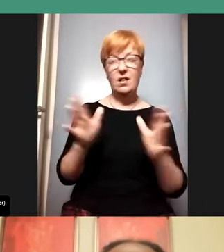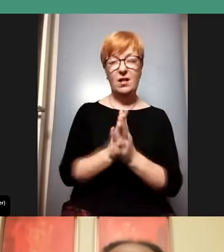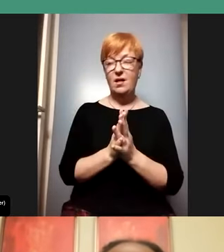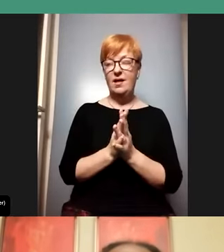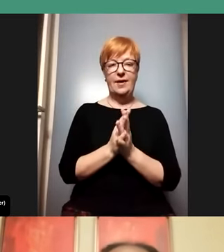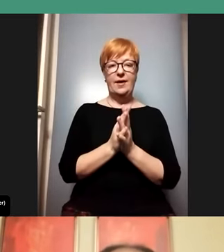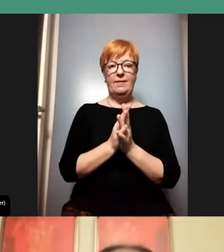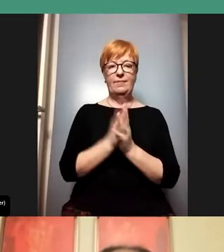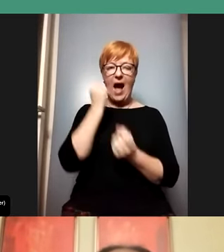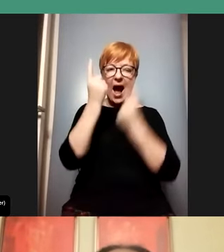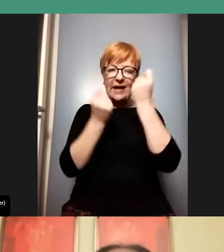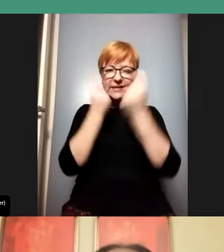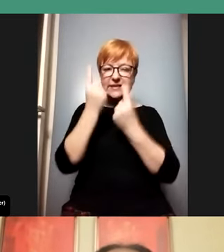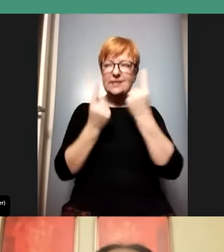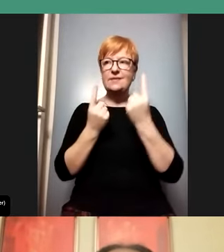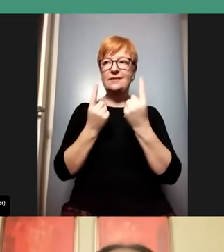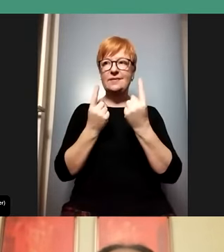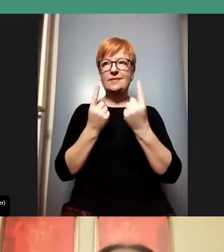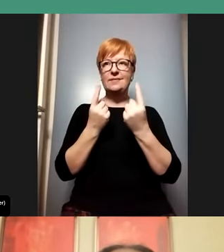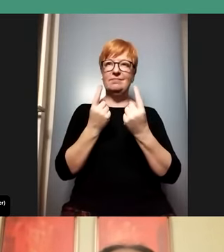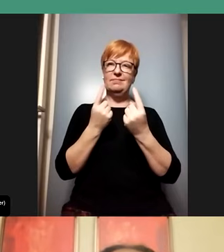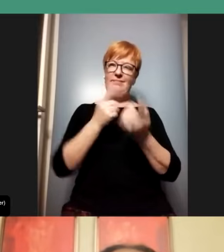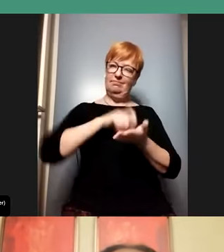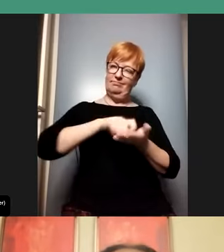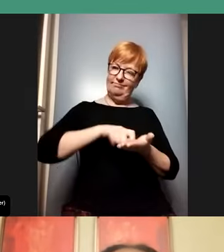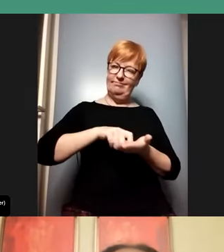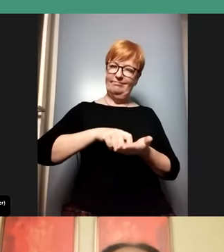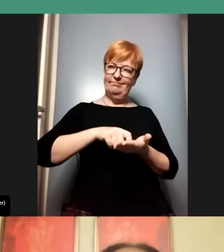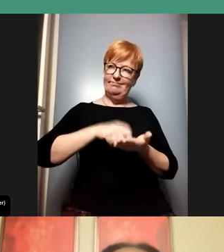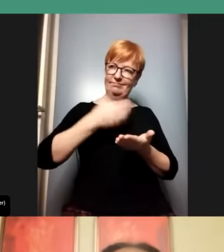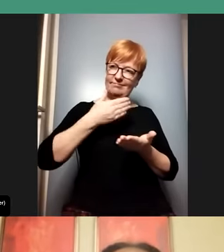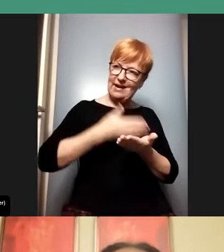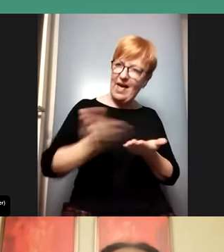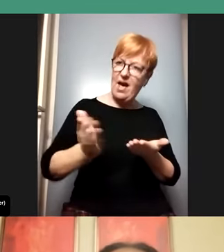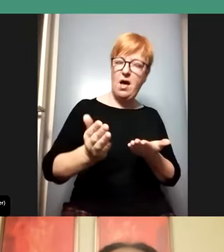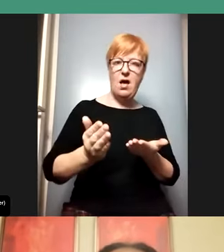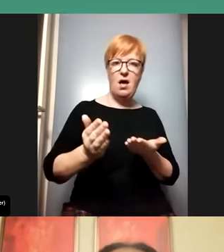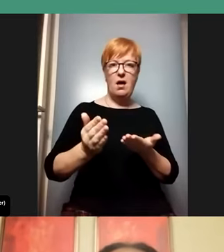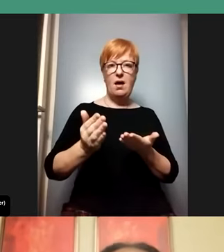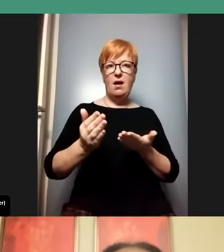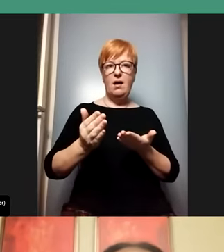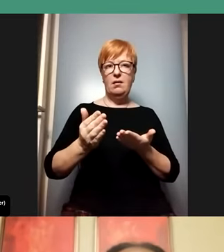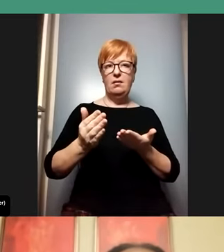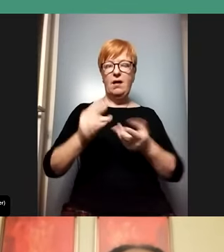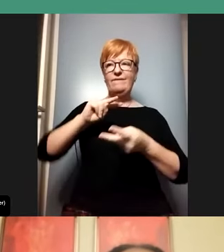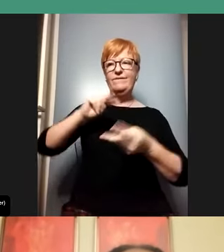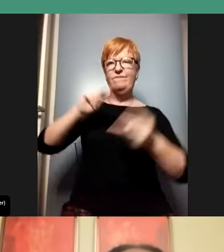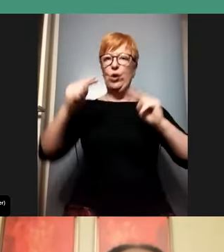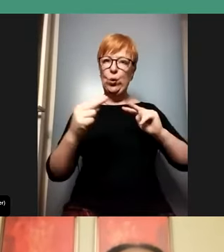these ideas being articulated. I mean, what's really quite powerful is the point of view that's taken. I mean, where would we